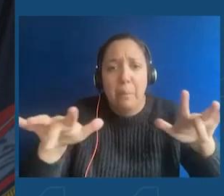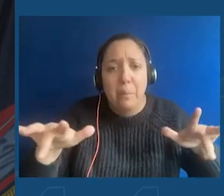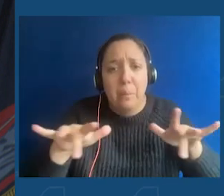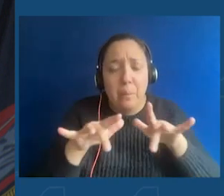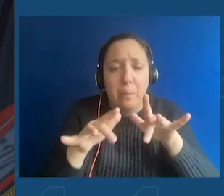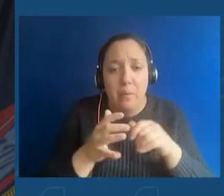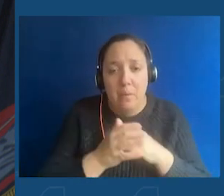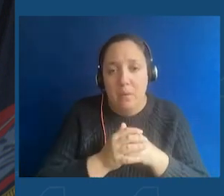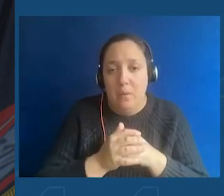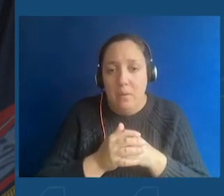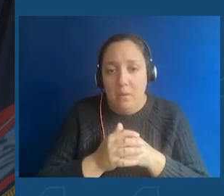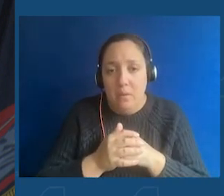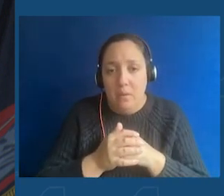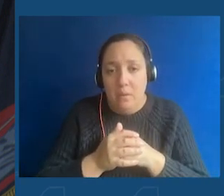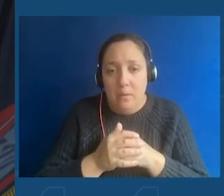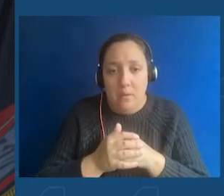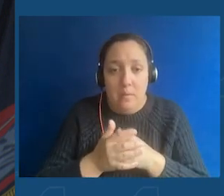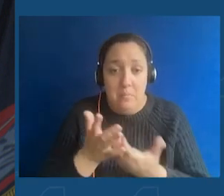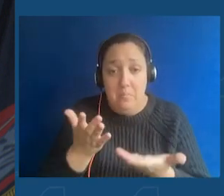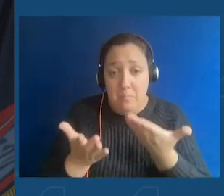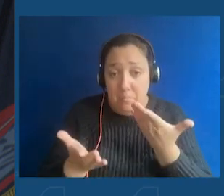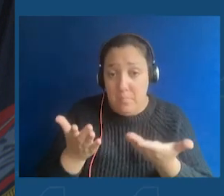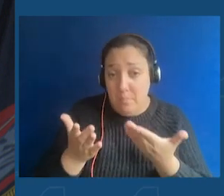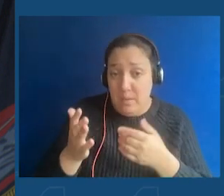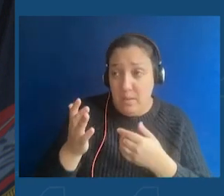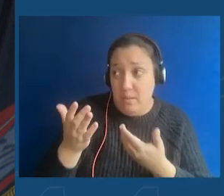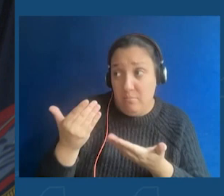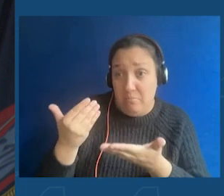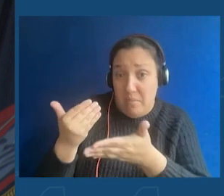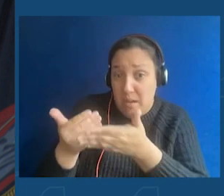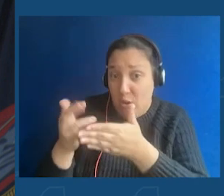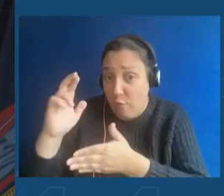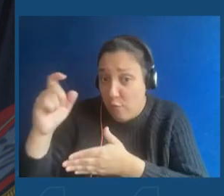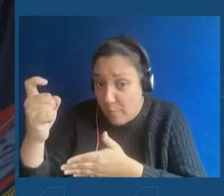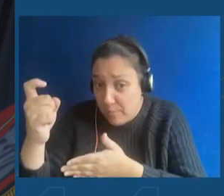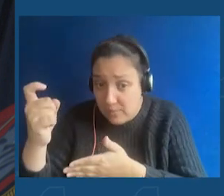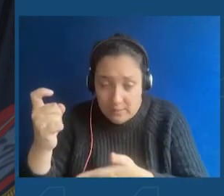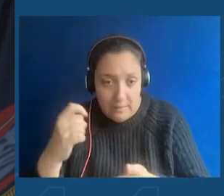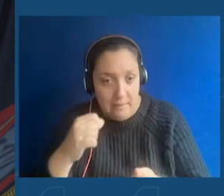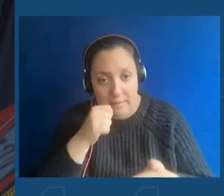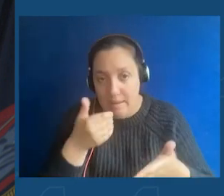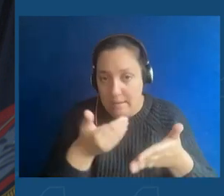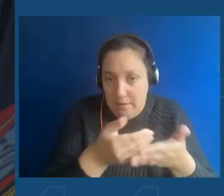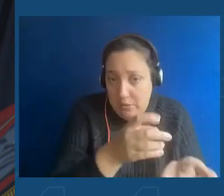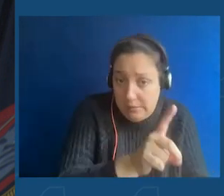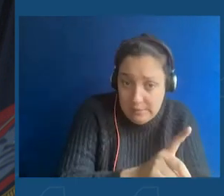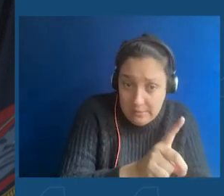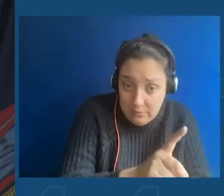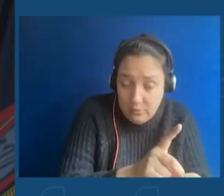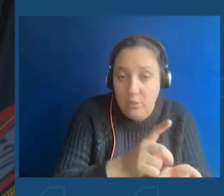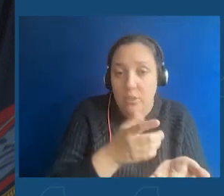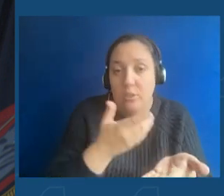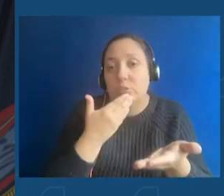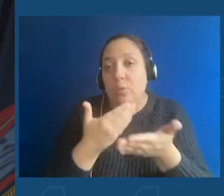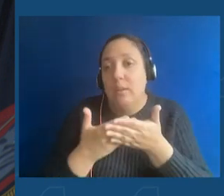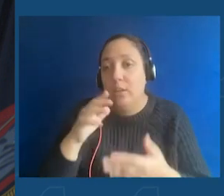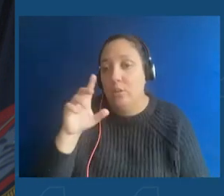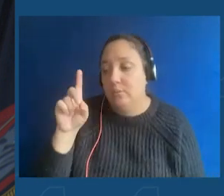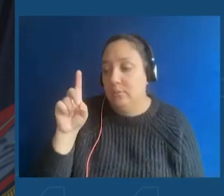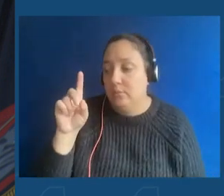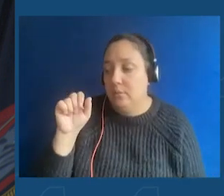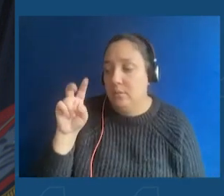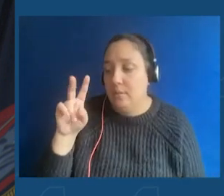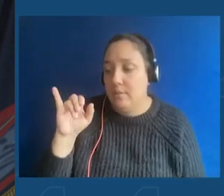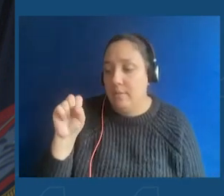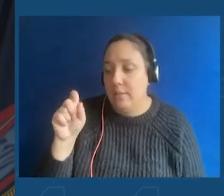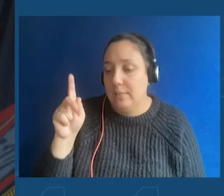live closer to a pharmacy than to a doctor or a healthcare provider. And I want to thank Senator Stavisky and Assemblymember